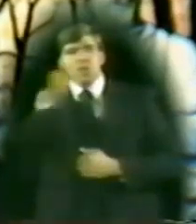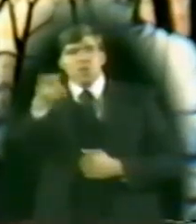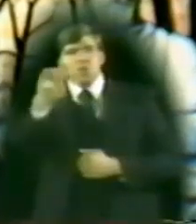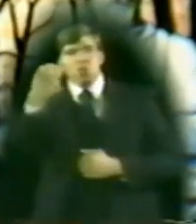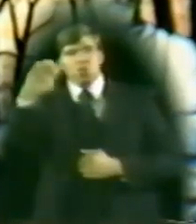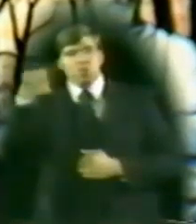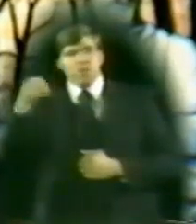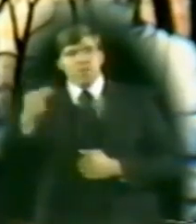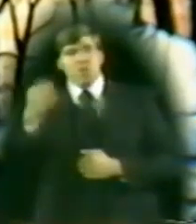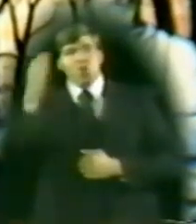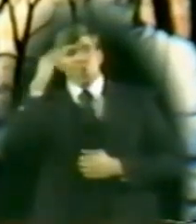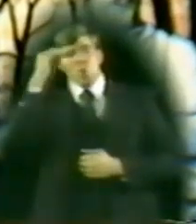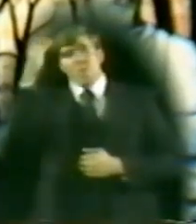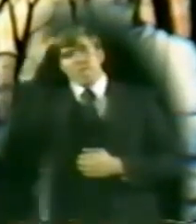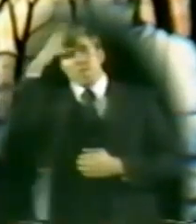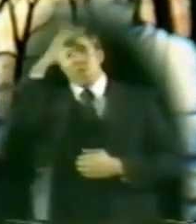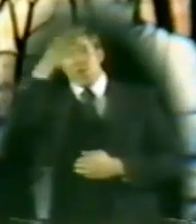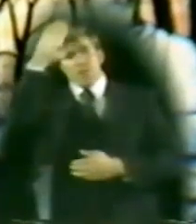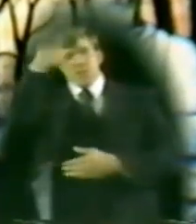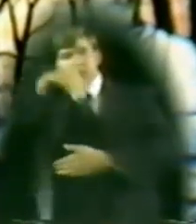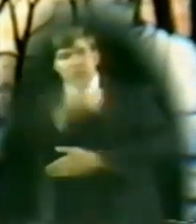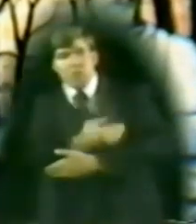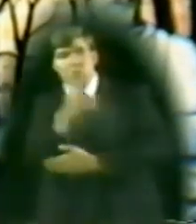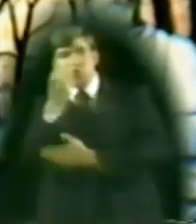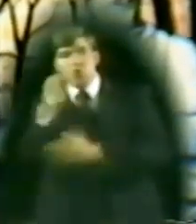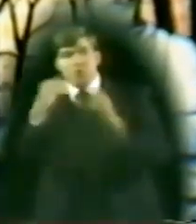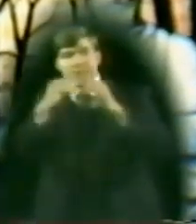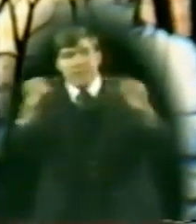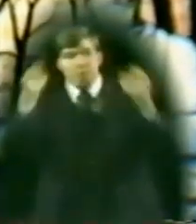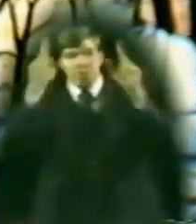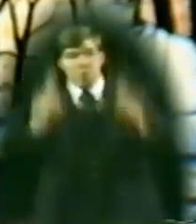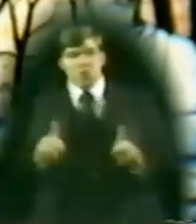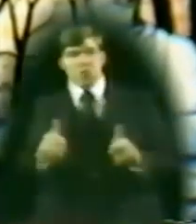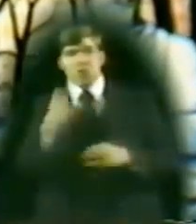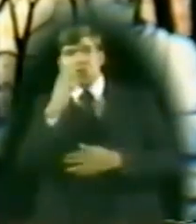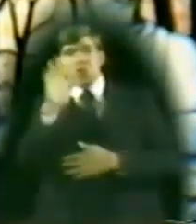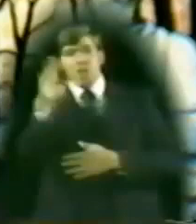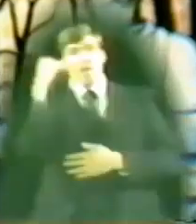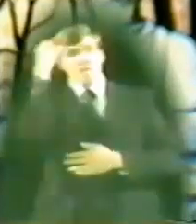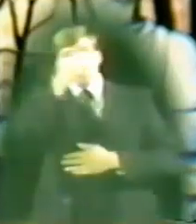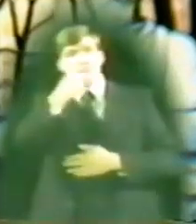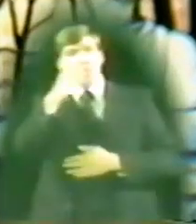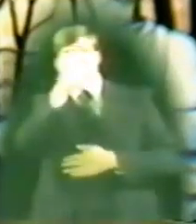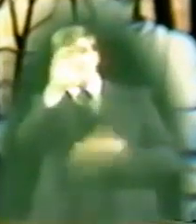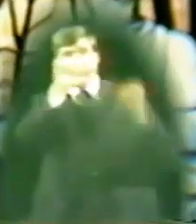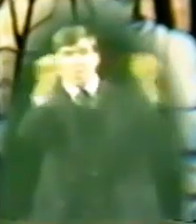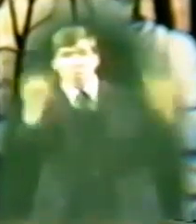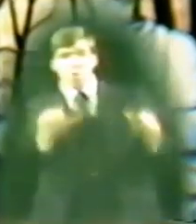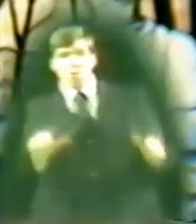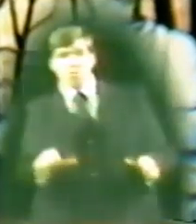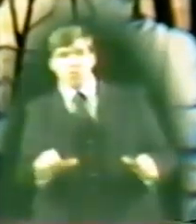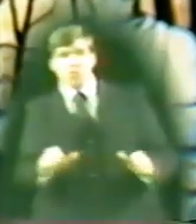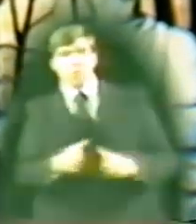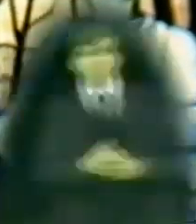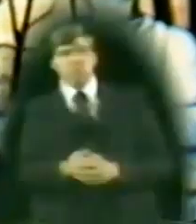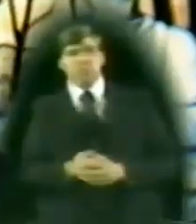Joseph knew the Father and Son were two separate persons. He saw their faces and their forms.